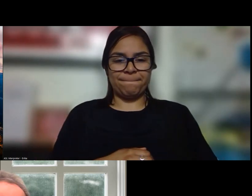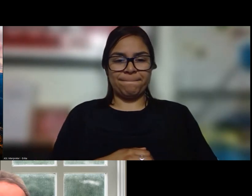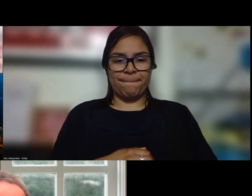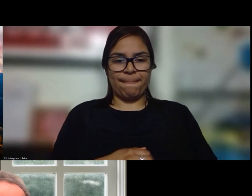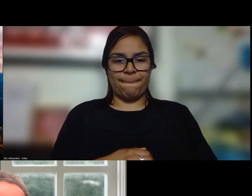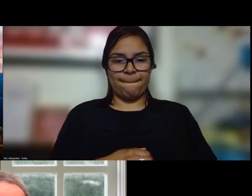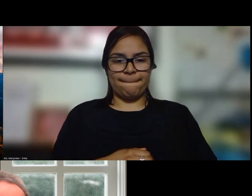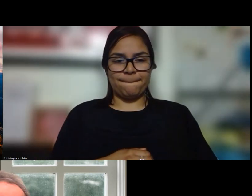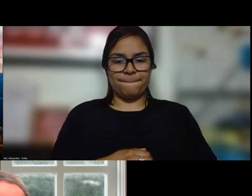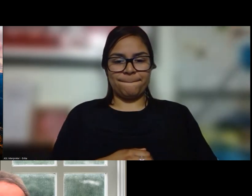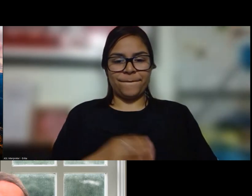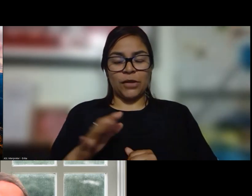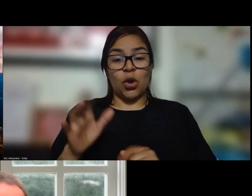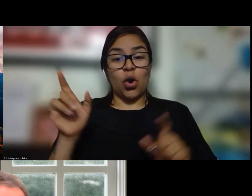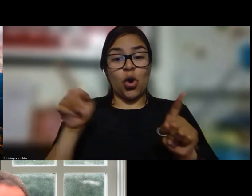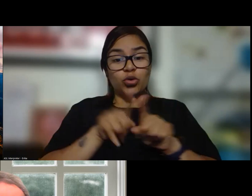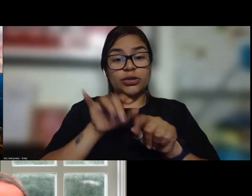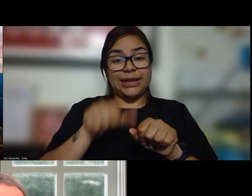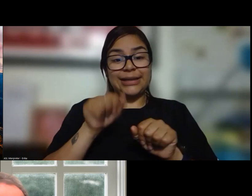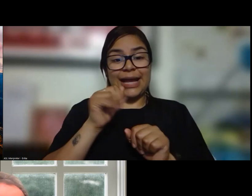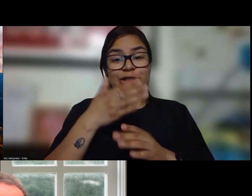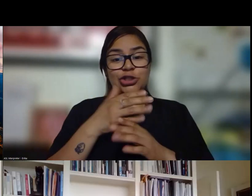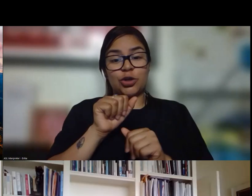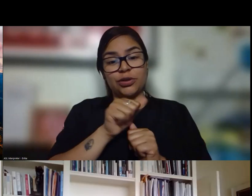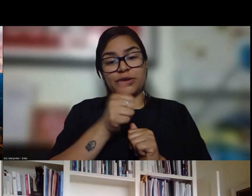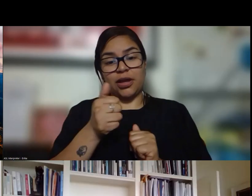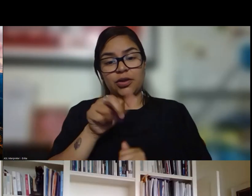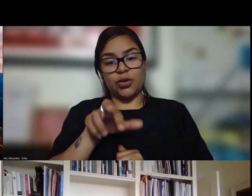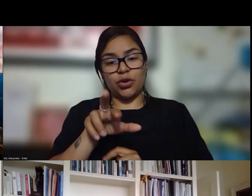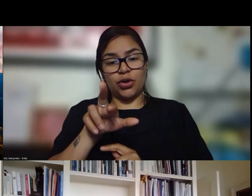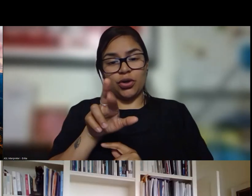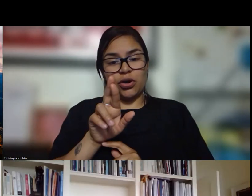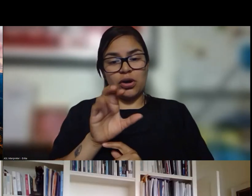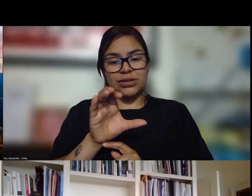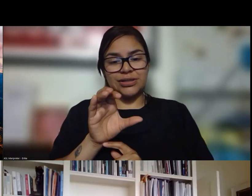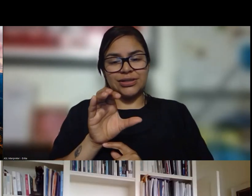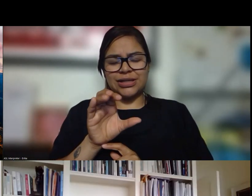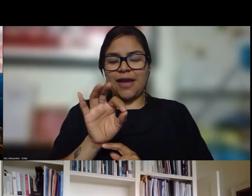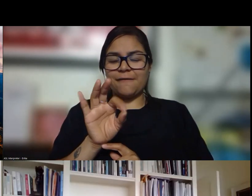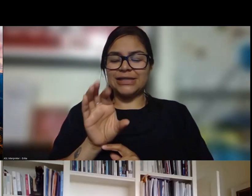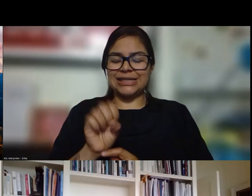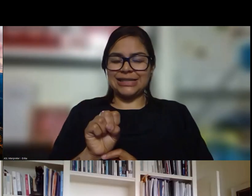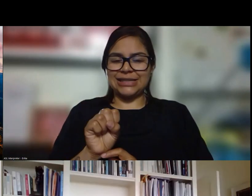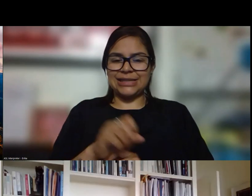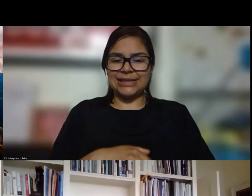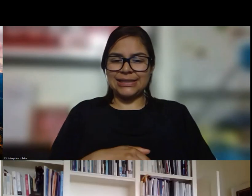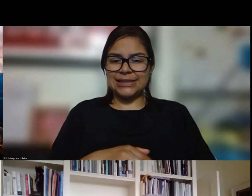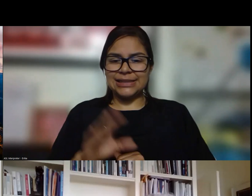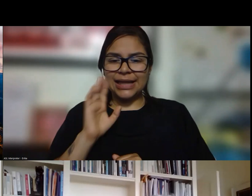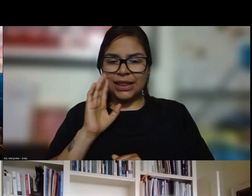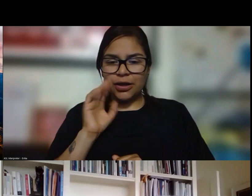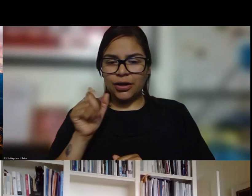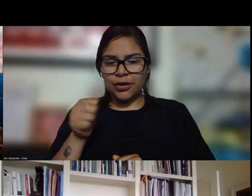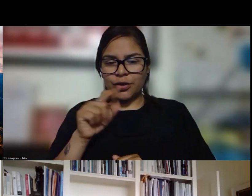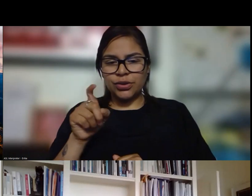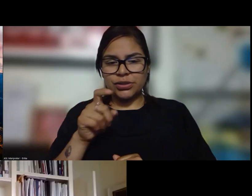various RCFEs also. That's great, Nikia. Thank you. Marcy? Yes, hi.